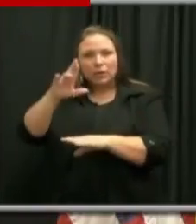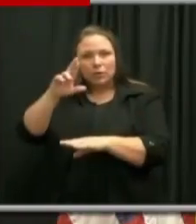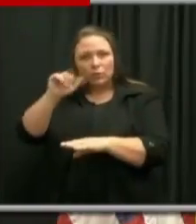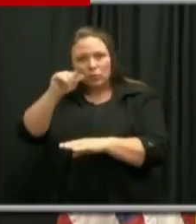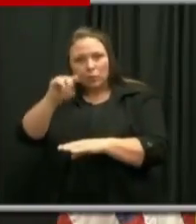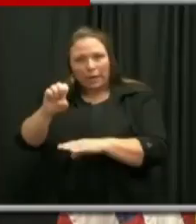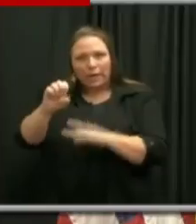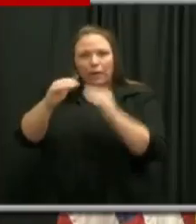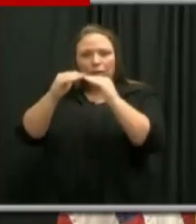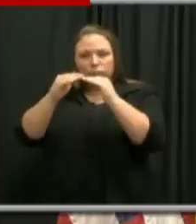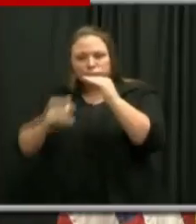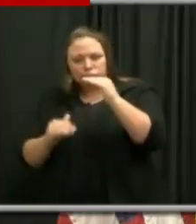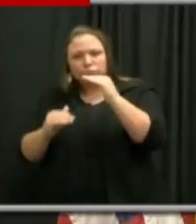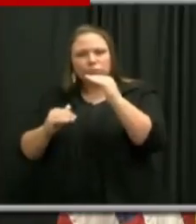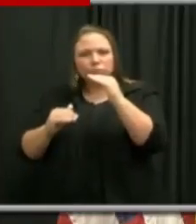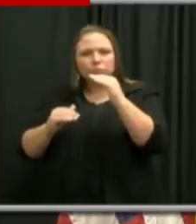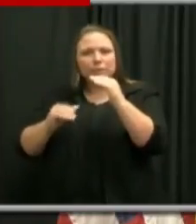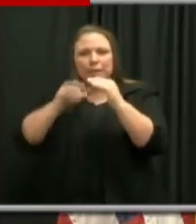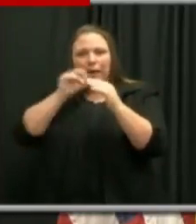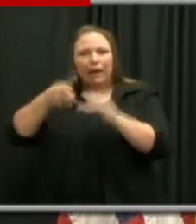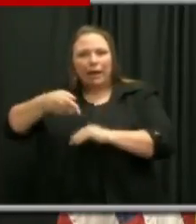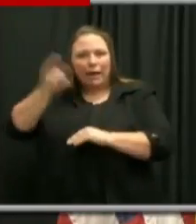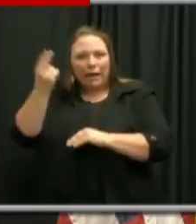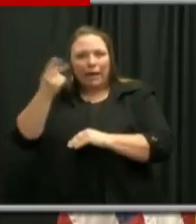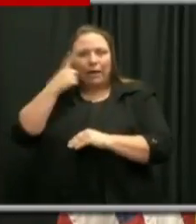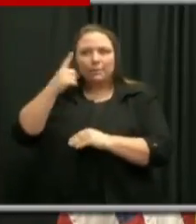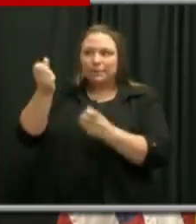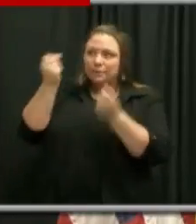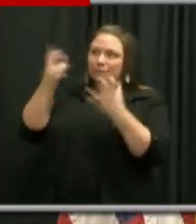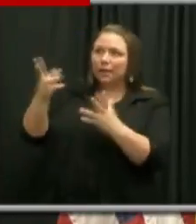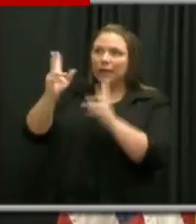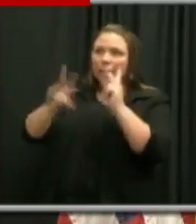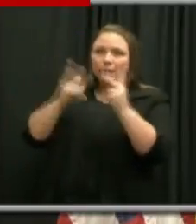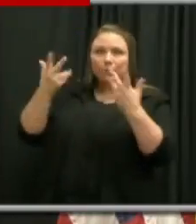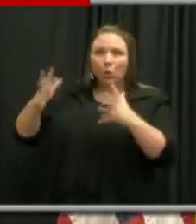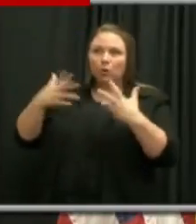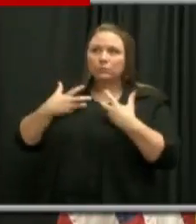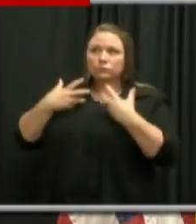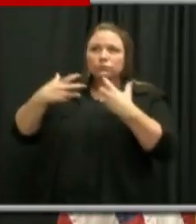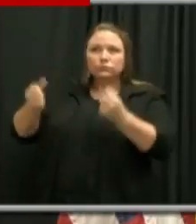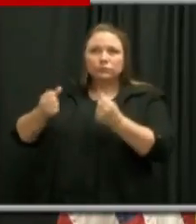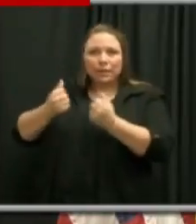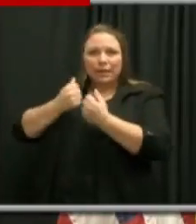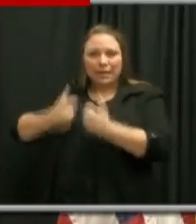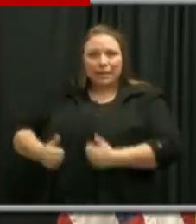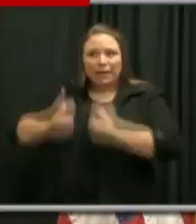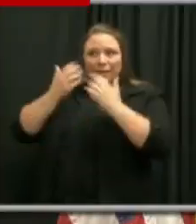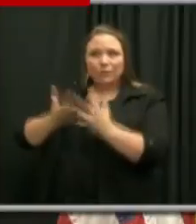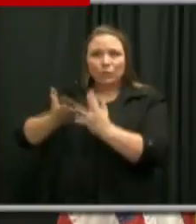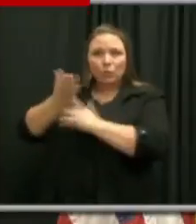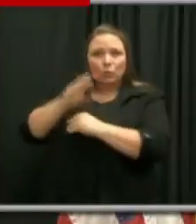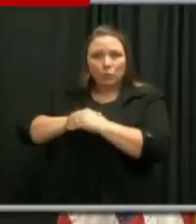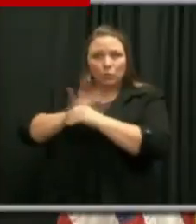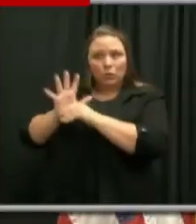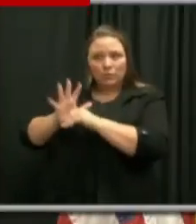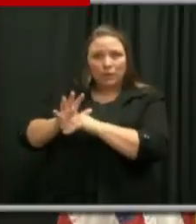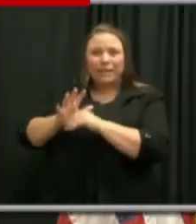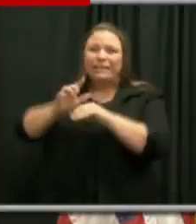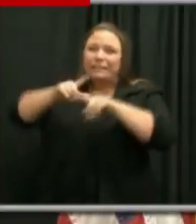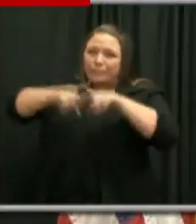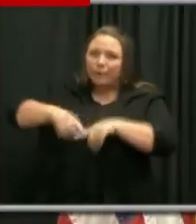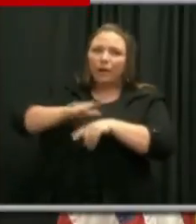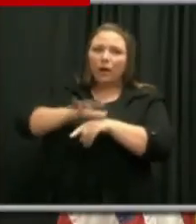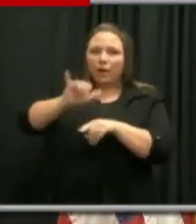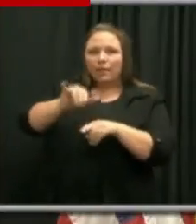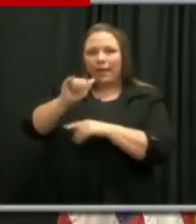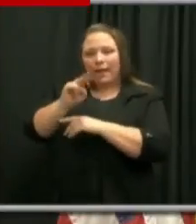much lower than we thought because so many people have obviously survived to test positive with the antibody test. So